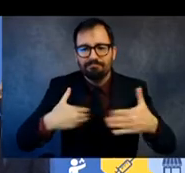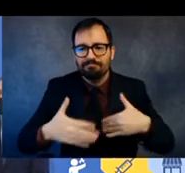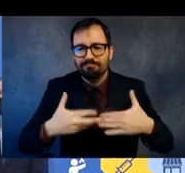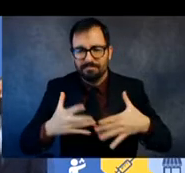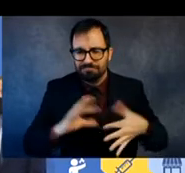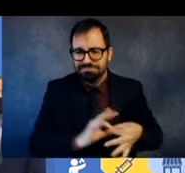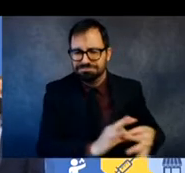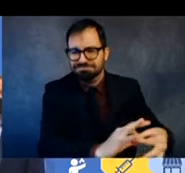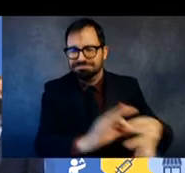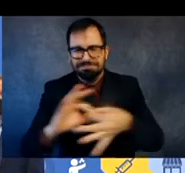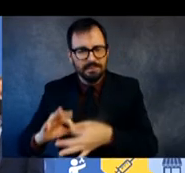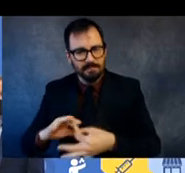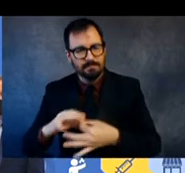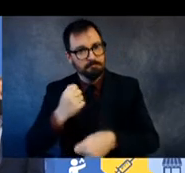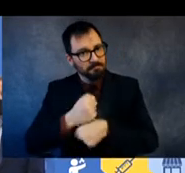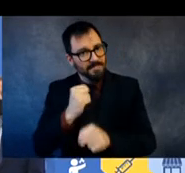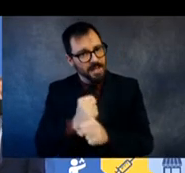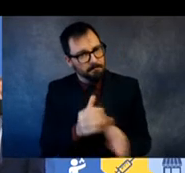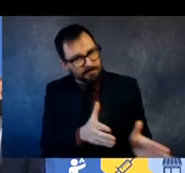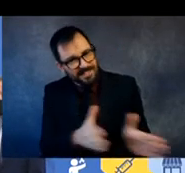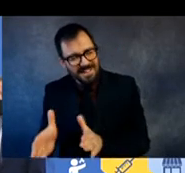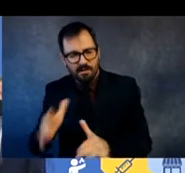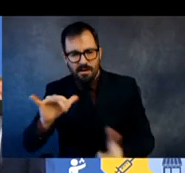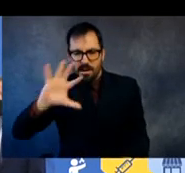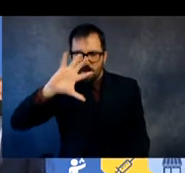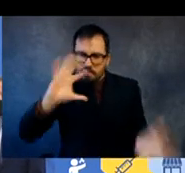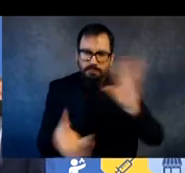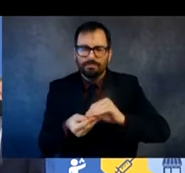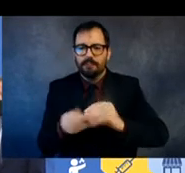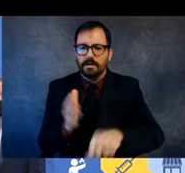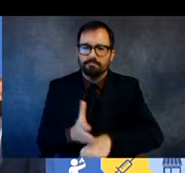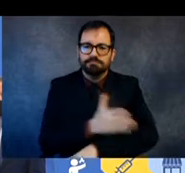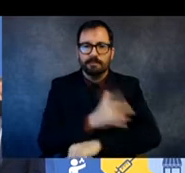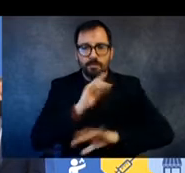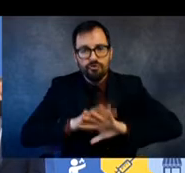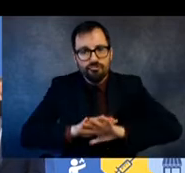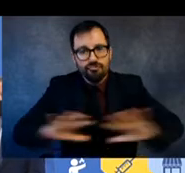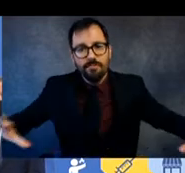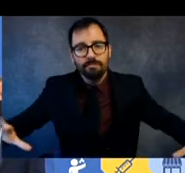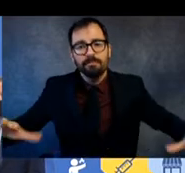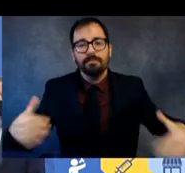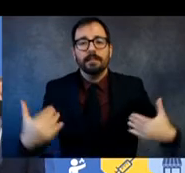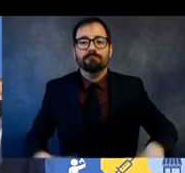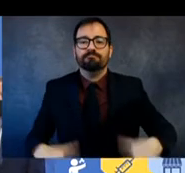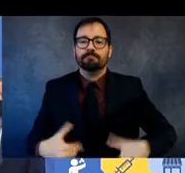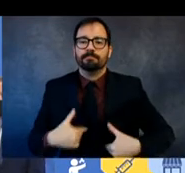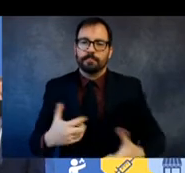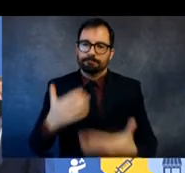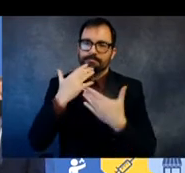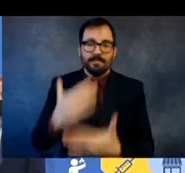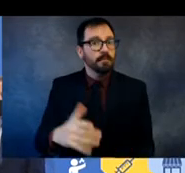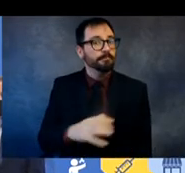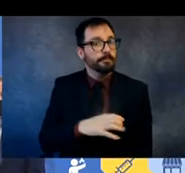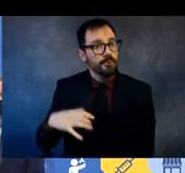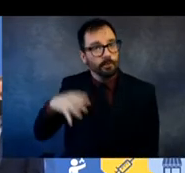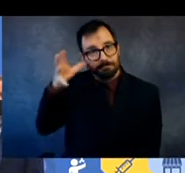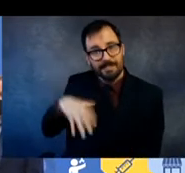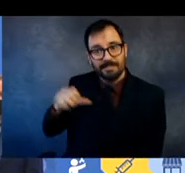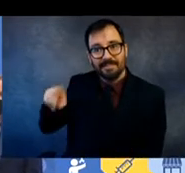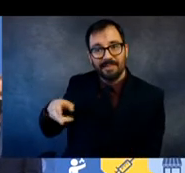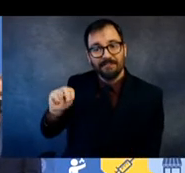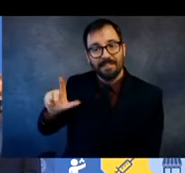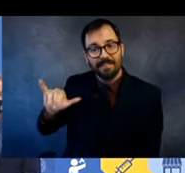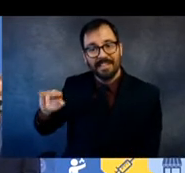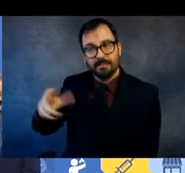off for a minute before I go through my list, because I really want to thank Congressman Stephen Lynch, who's with us today, who we've